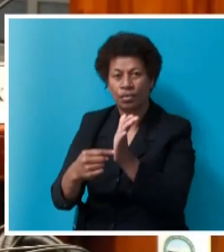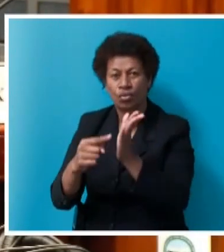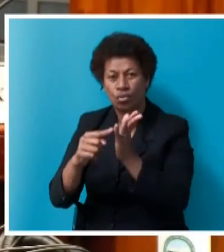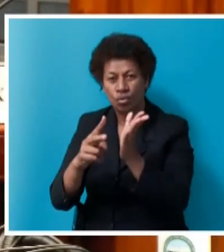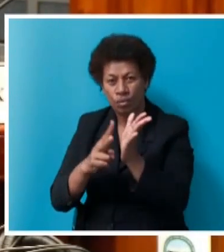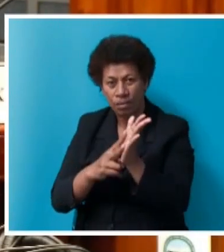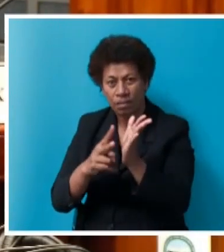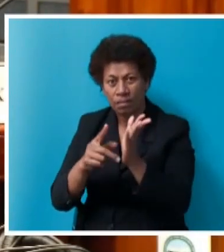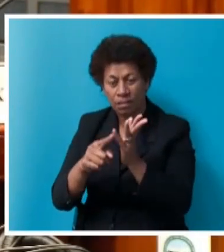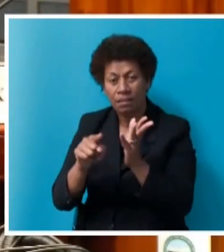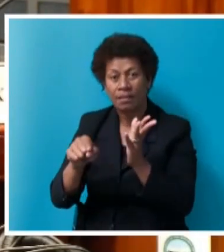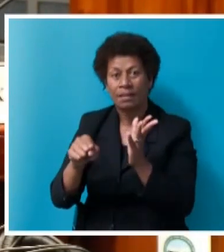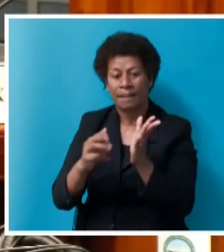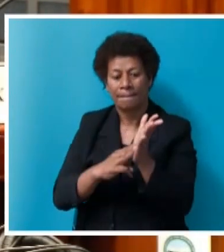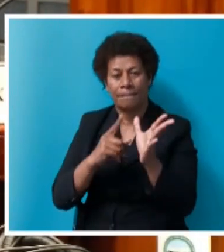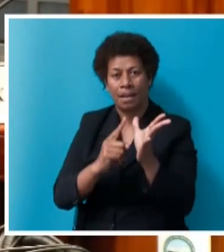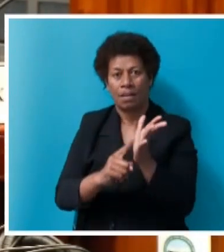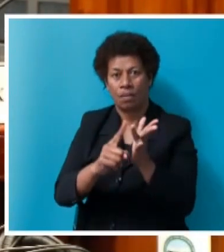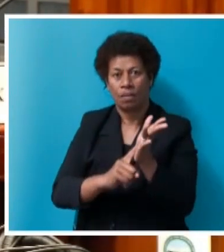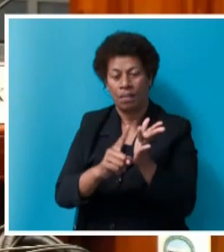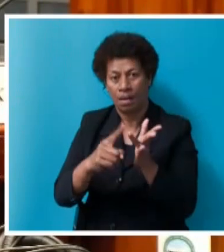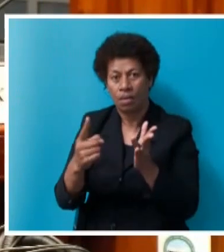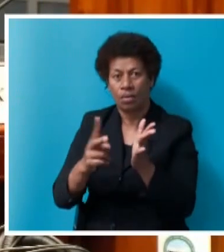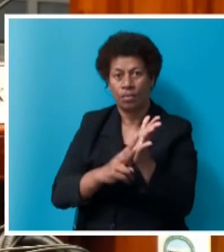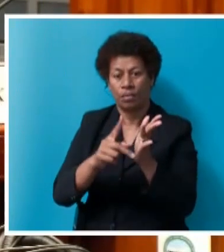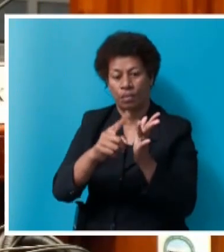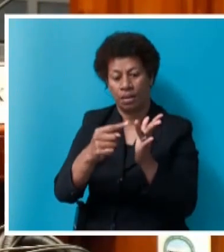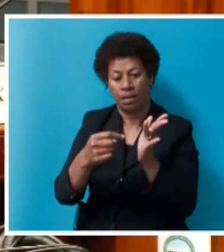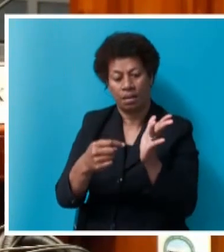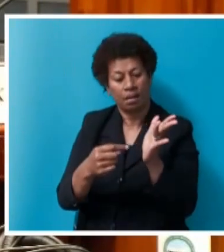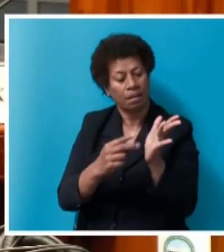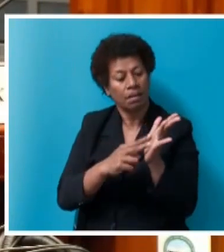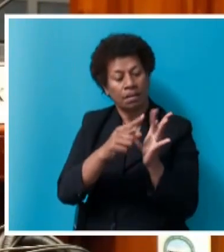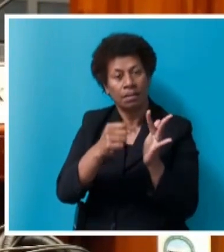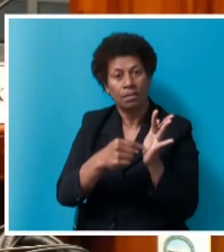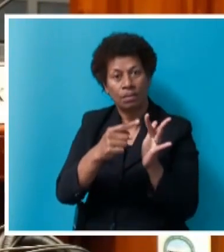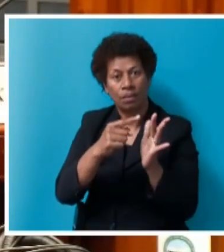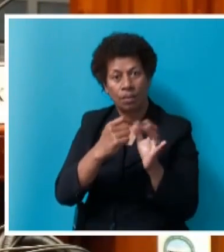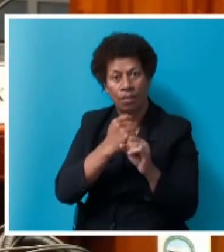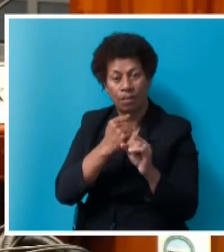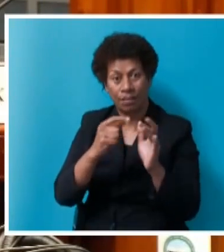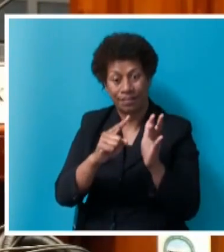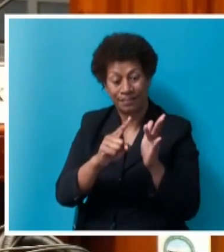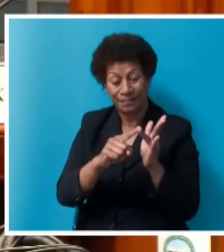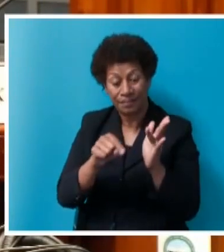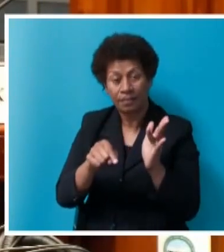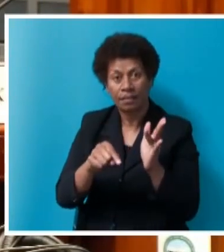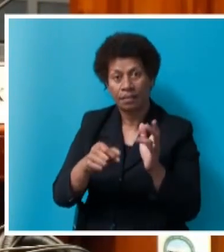Momi, Bitongo Flats to Lololo, coastal corridors from Tavua to